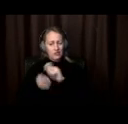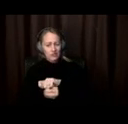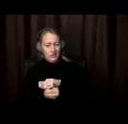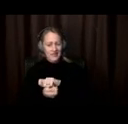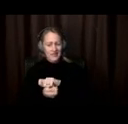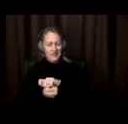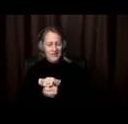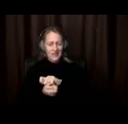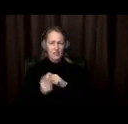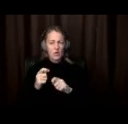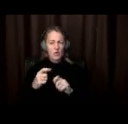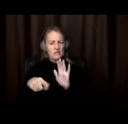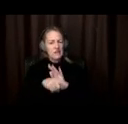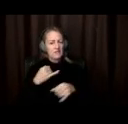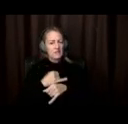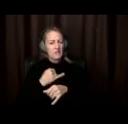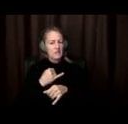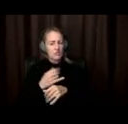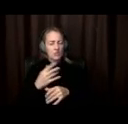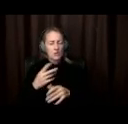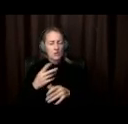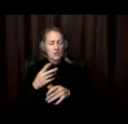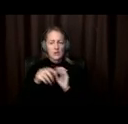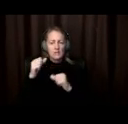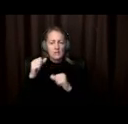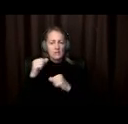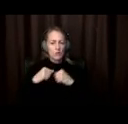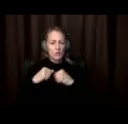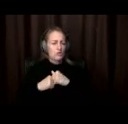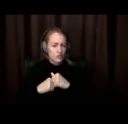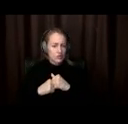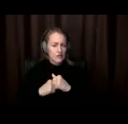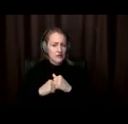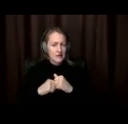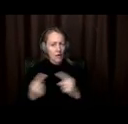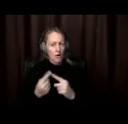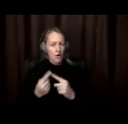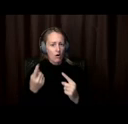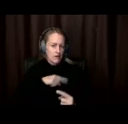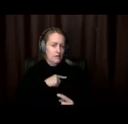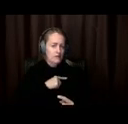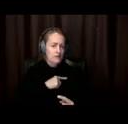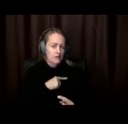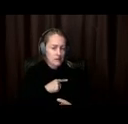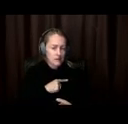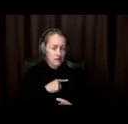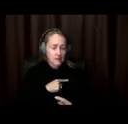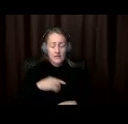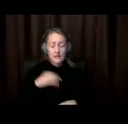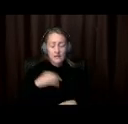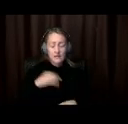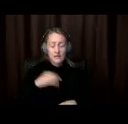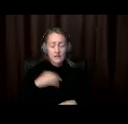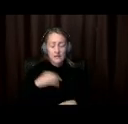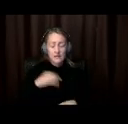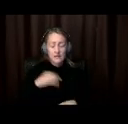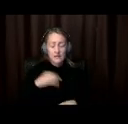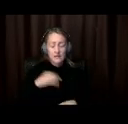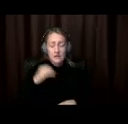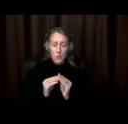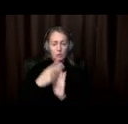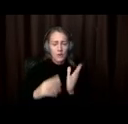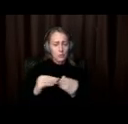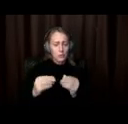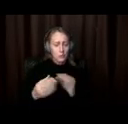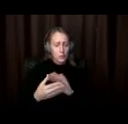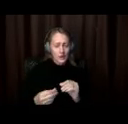harm us based on who we are. Want to learn more? Read our story, Teaching at the Intersections, in the